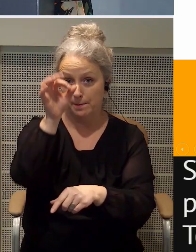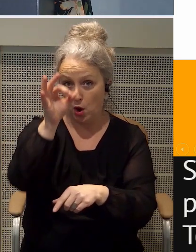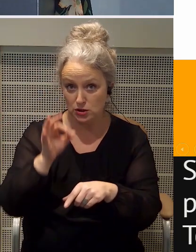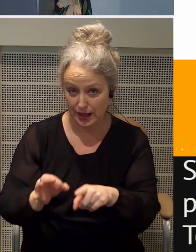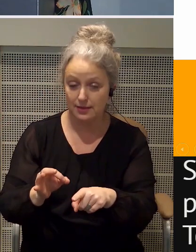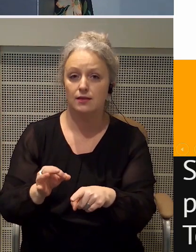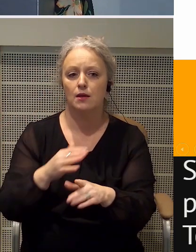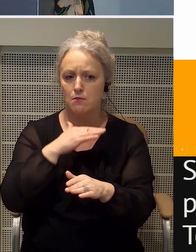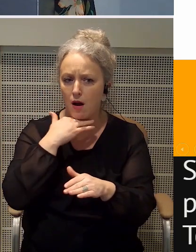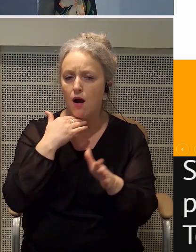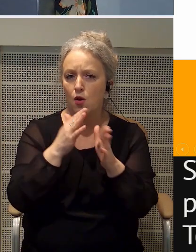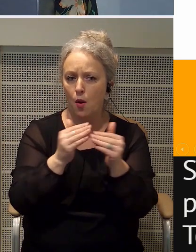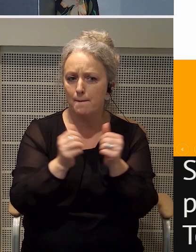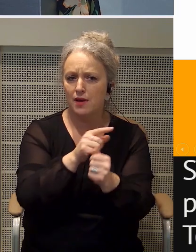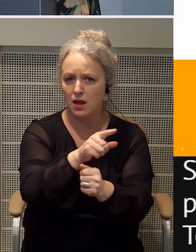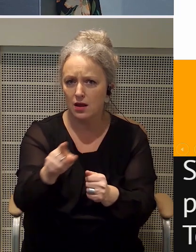So we have had